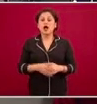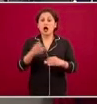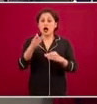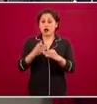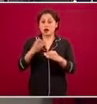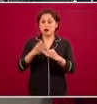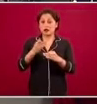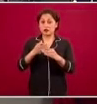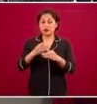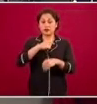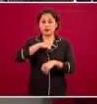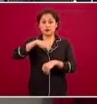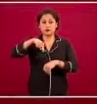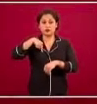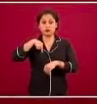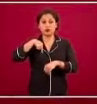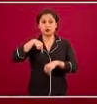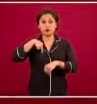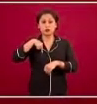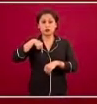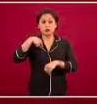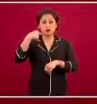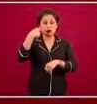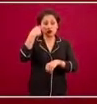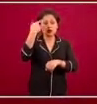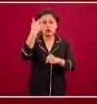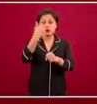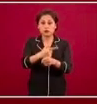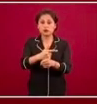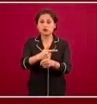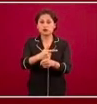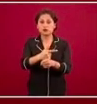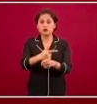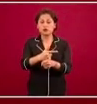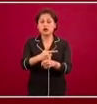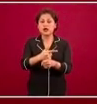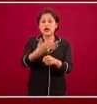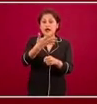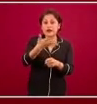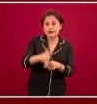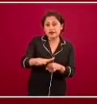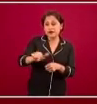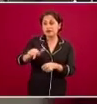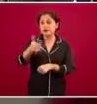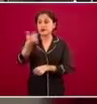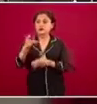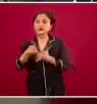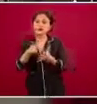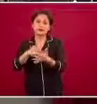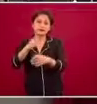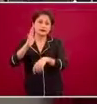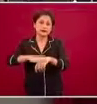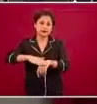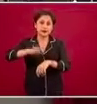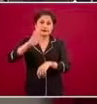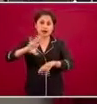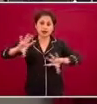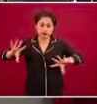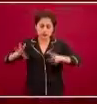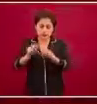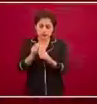So what we are observing represents 10 or 12 times more of what we have.